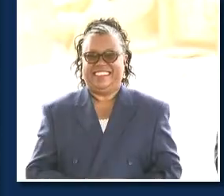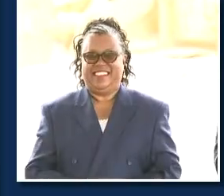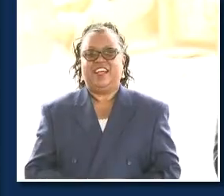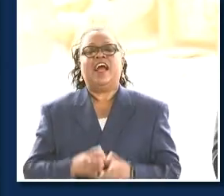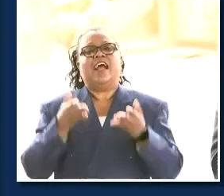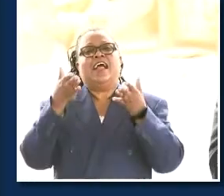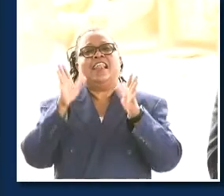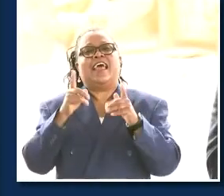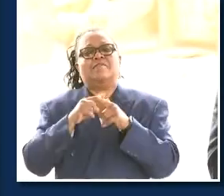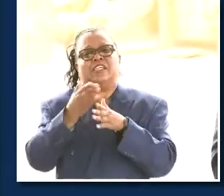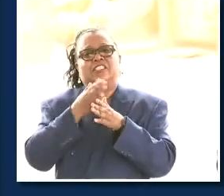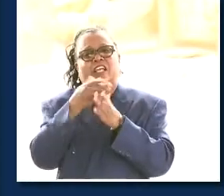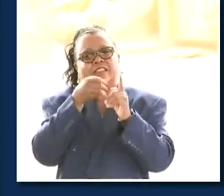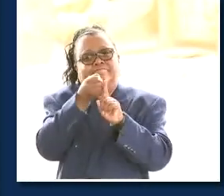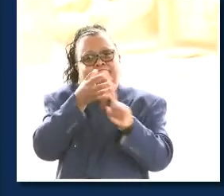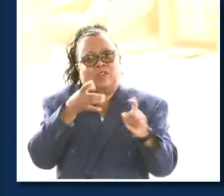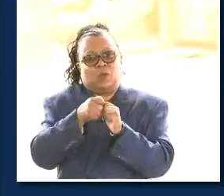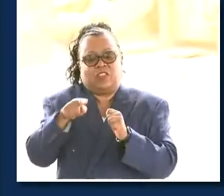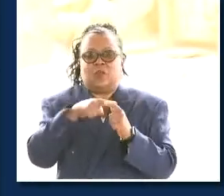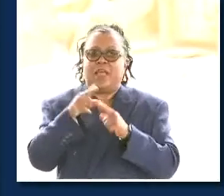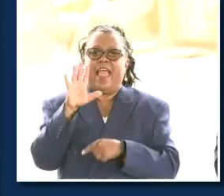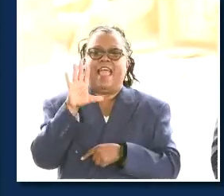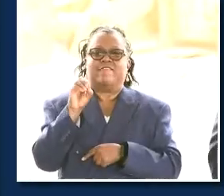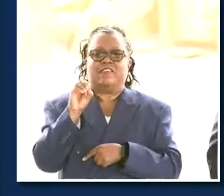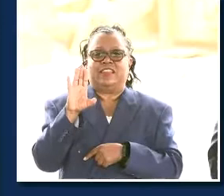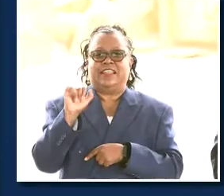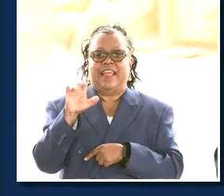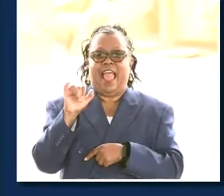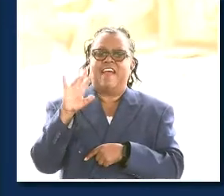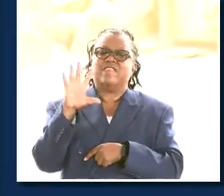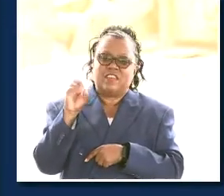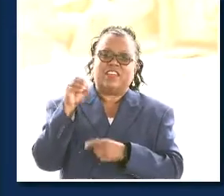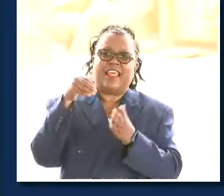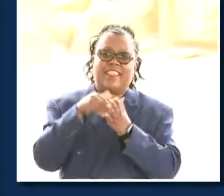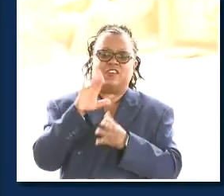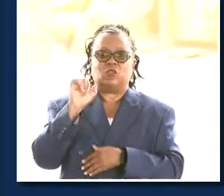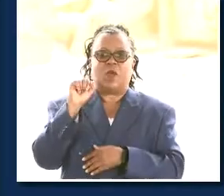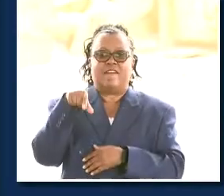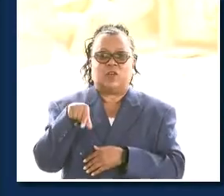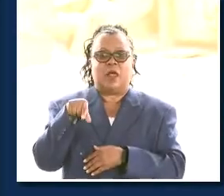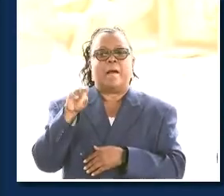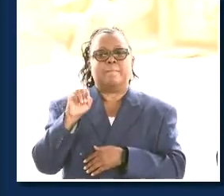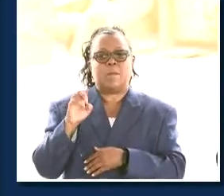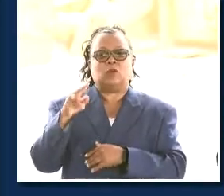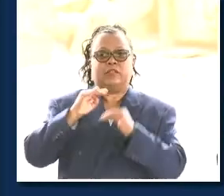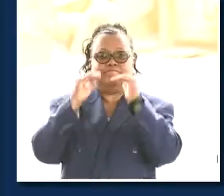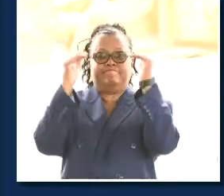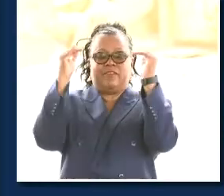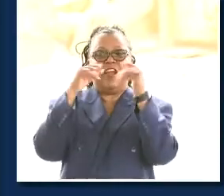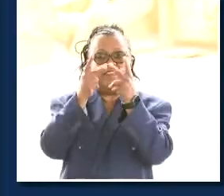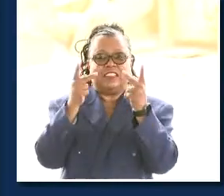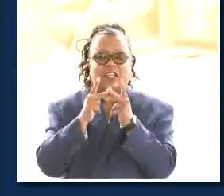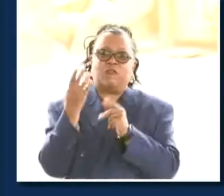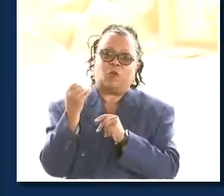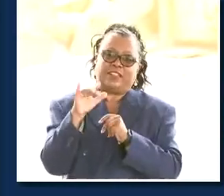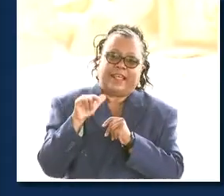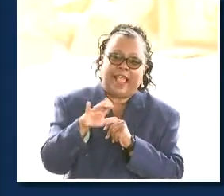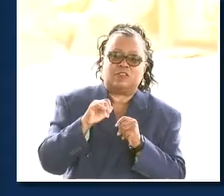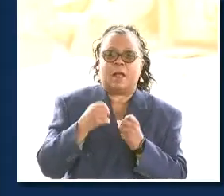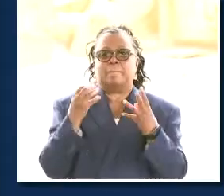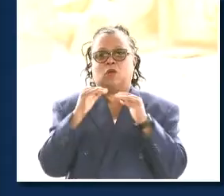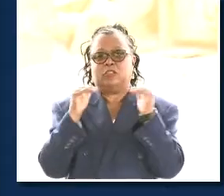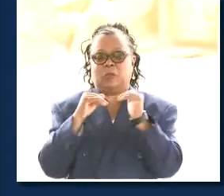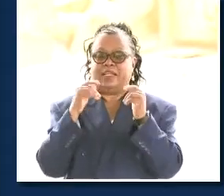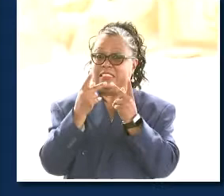So let me share some details with you. This is a 58,000 square foot multi-story facility with 14 acres of multi-use